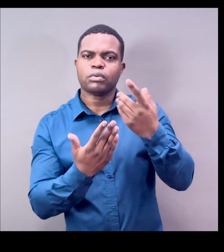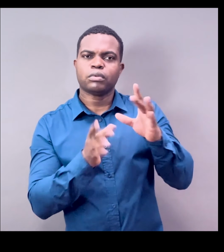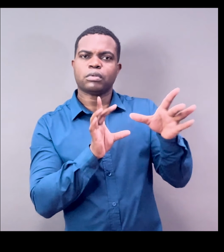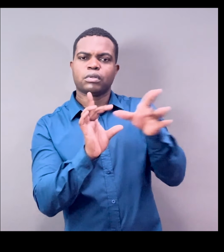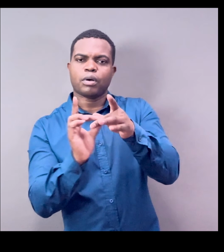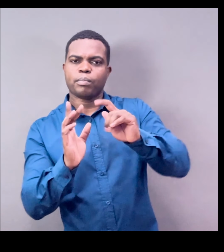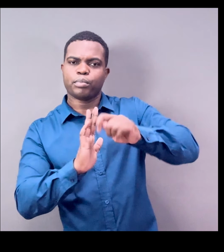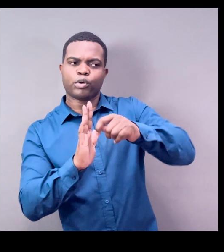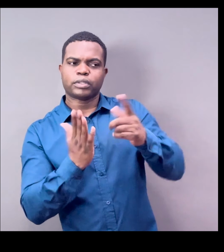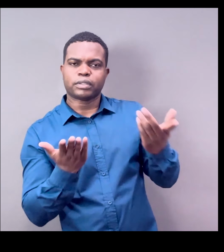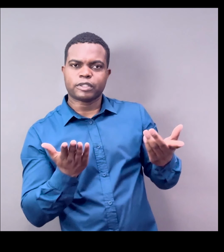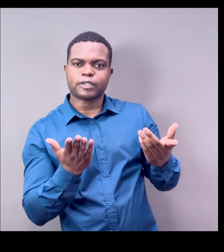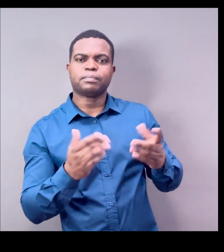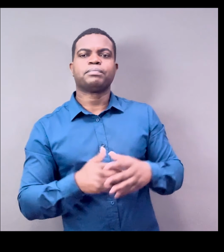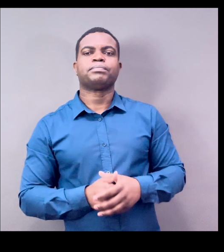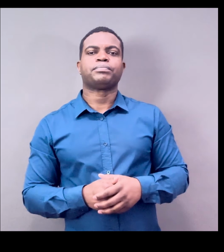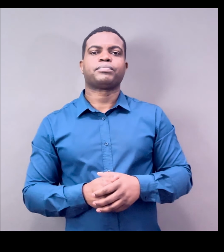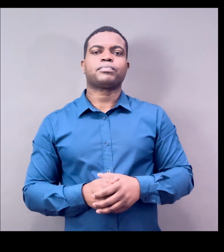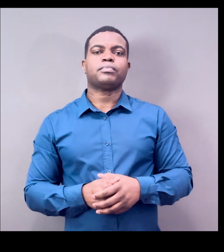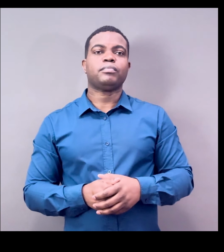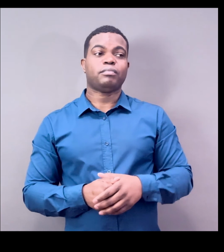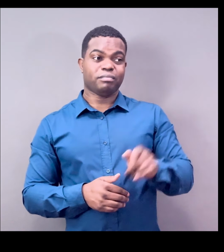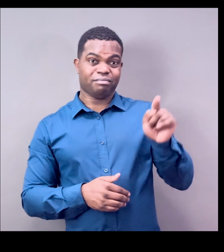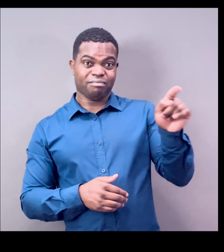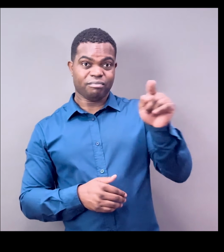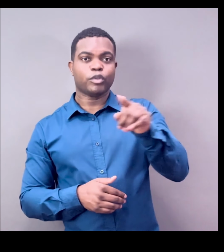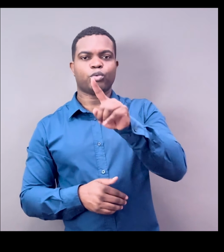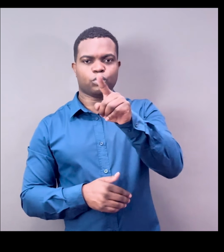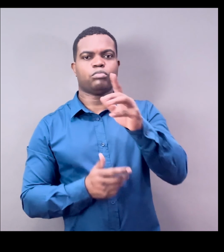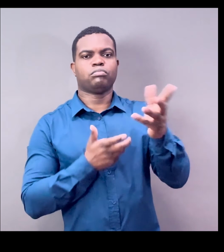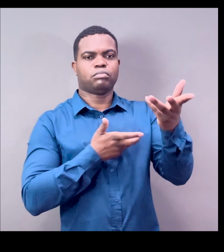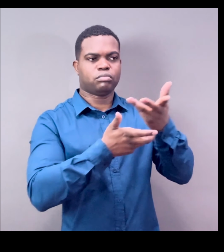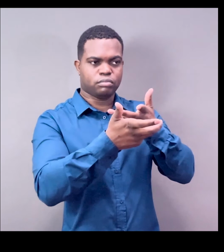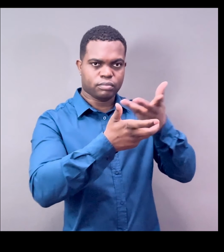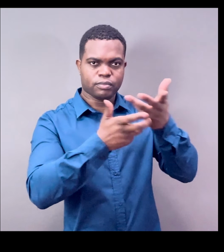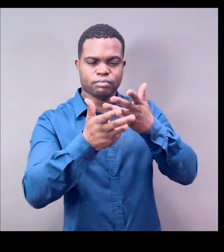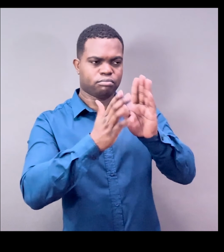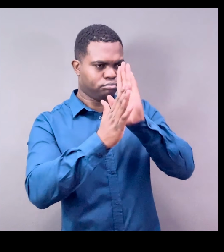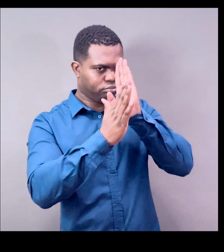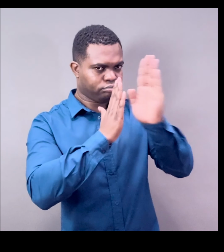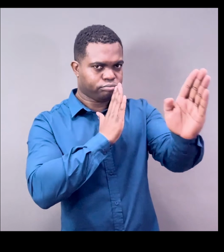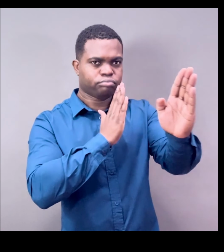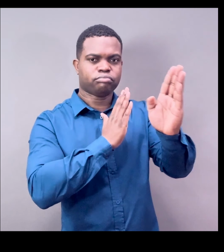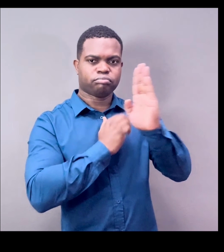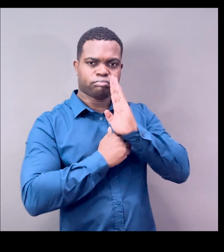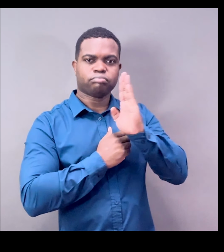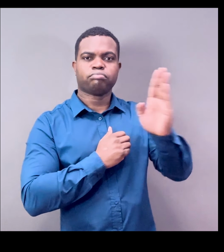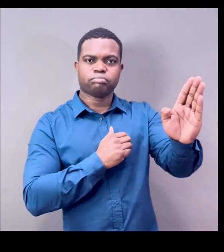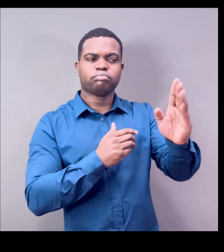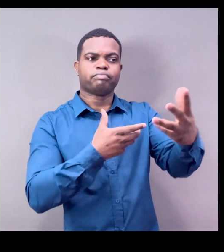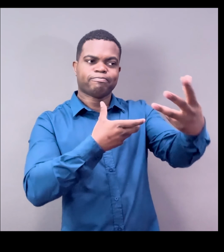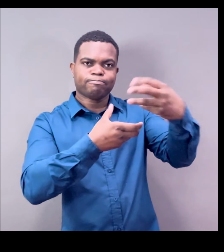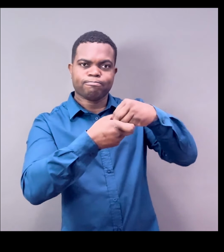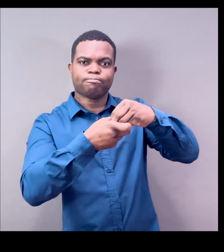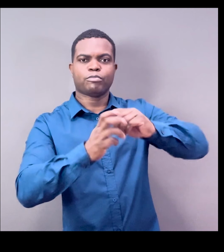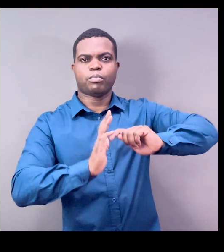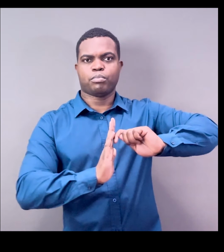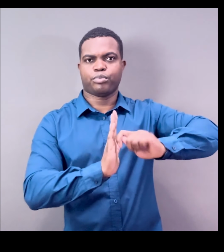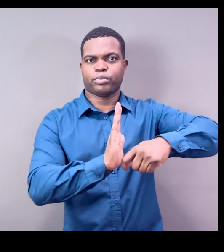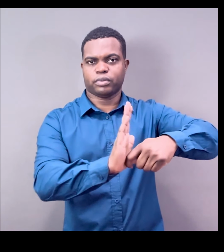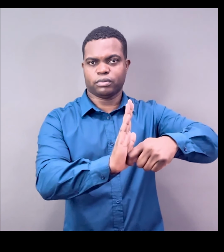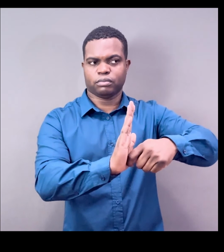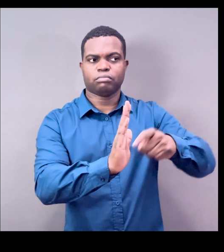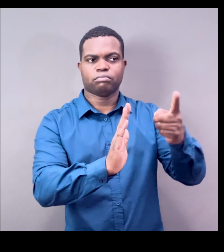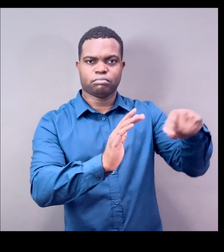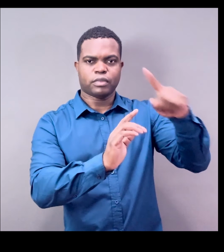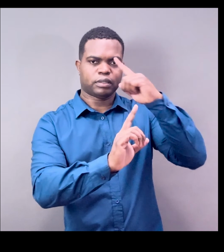initiative is aimed at. Those are the people you will be engaging, your direct participants of that